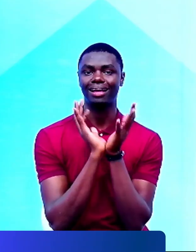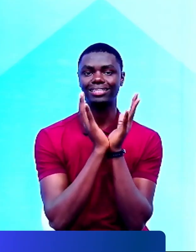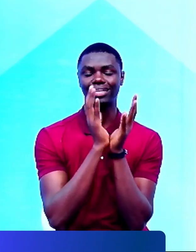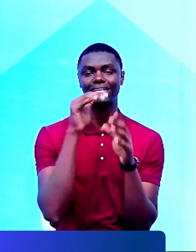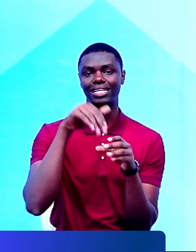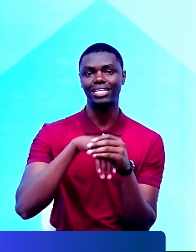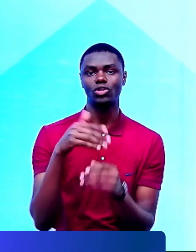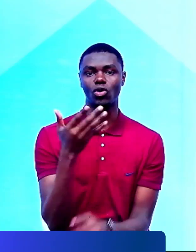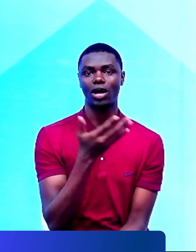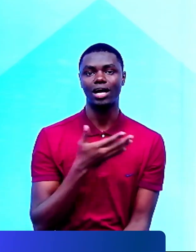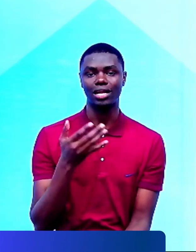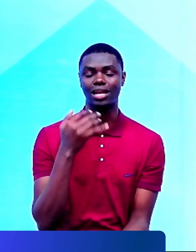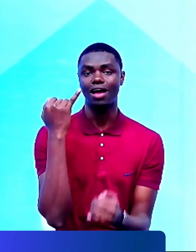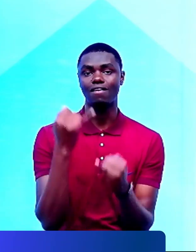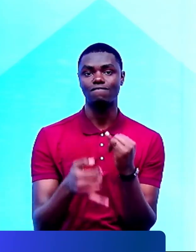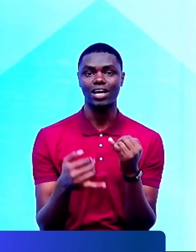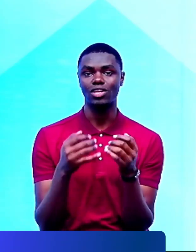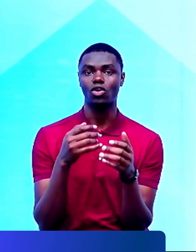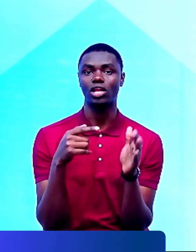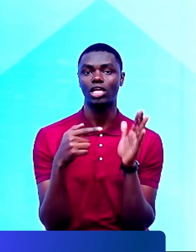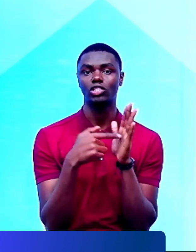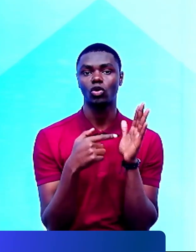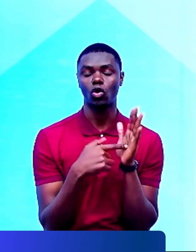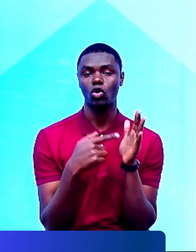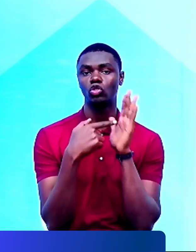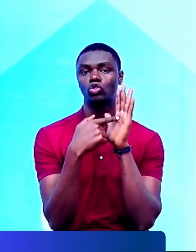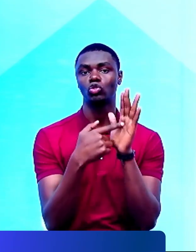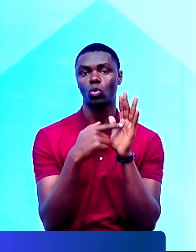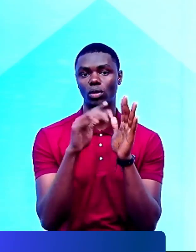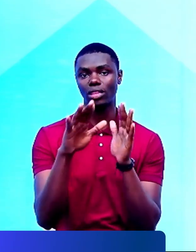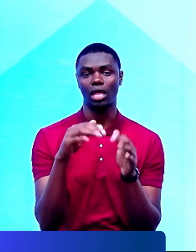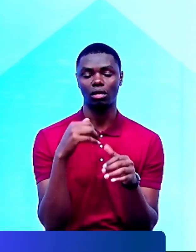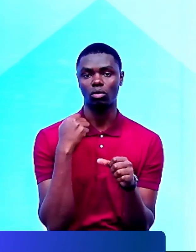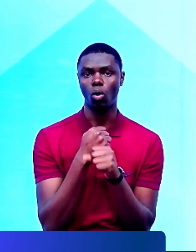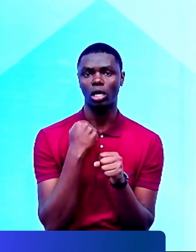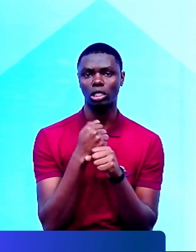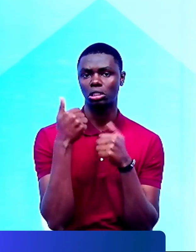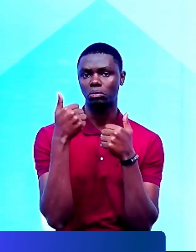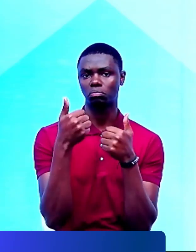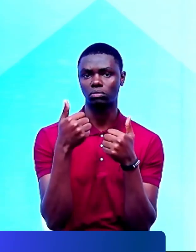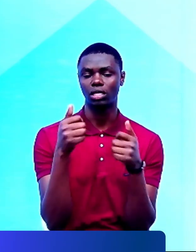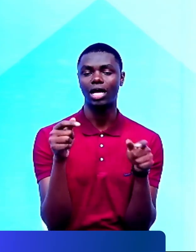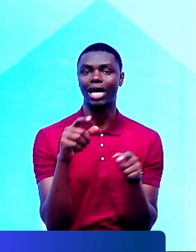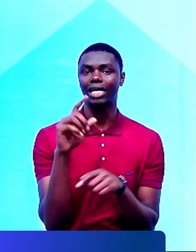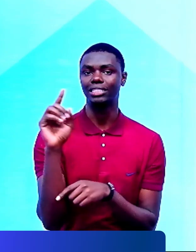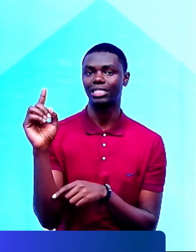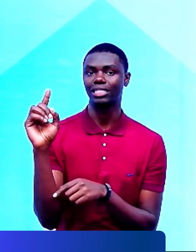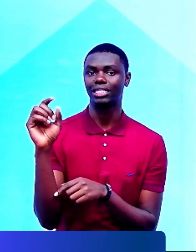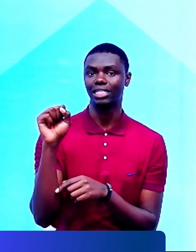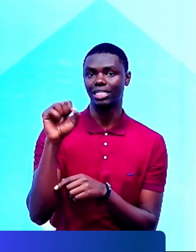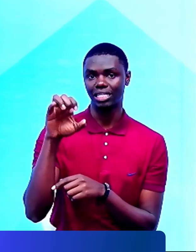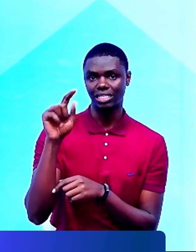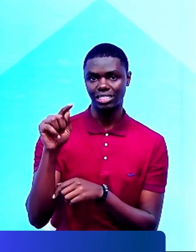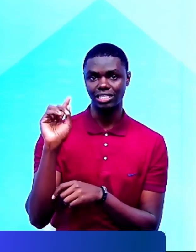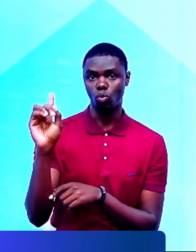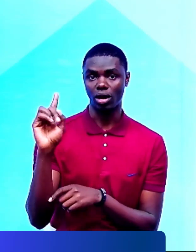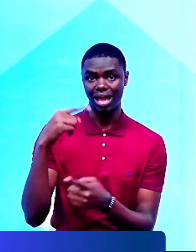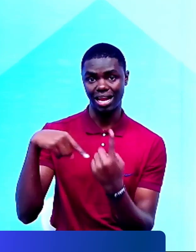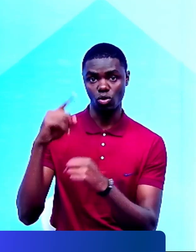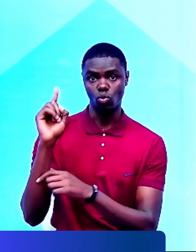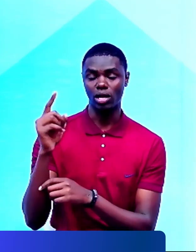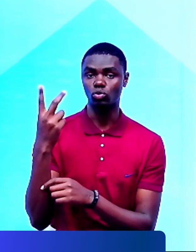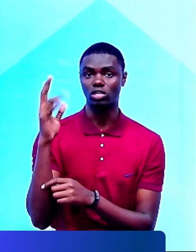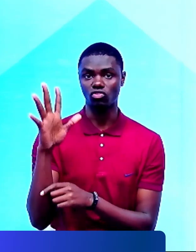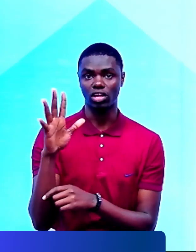Arena, with the final scores reflecting their dominance. As set 1, we had Kenya, who got 25,